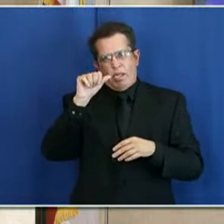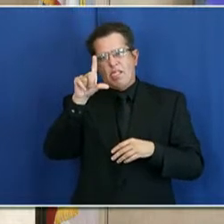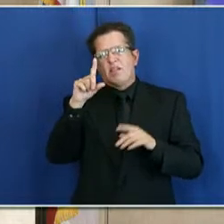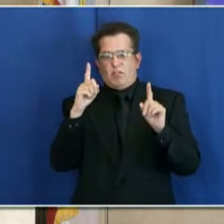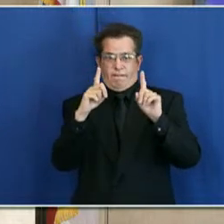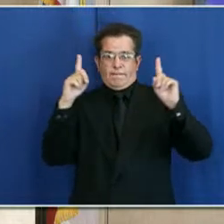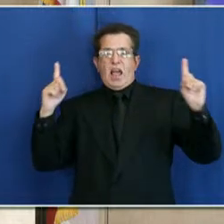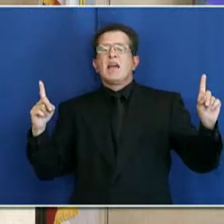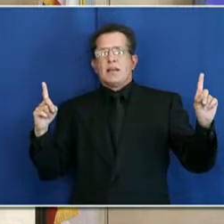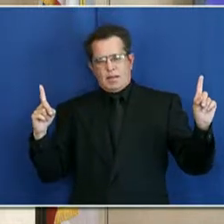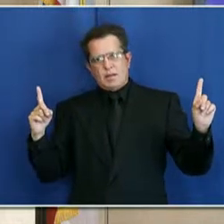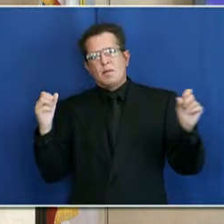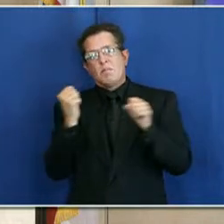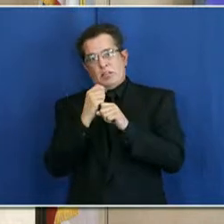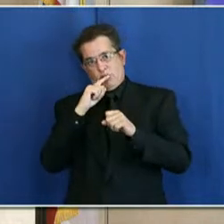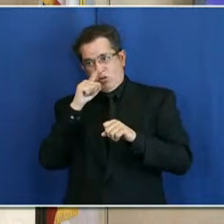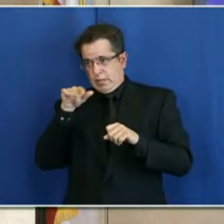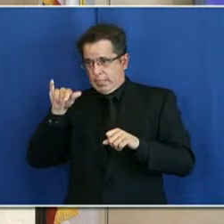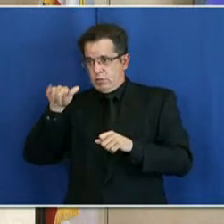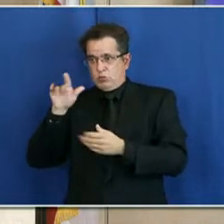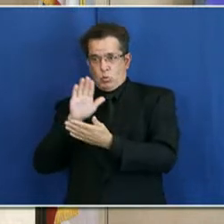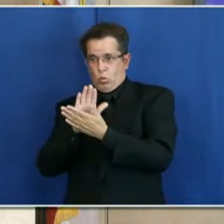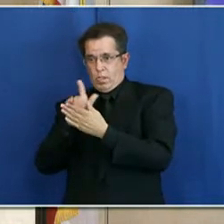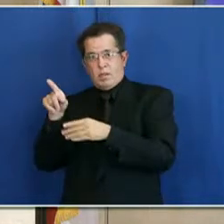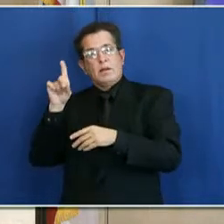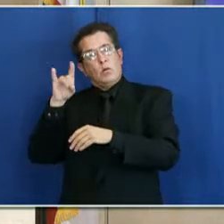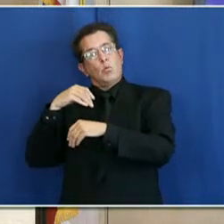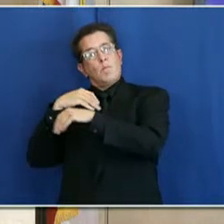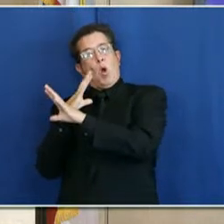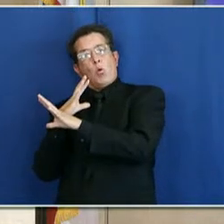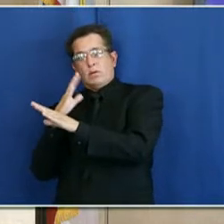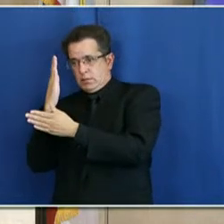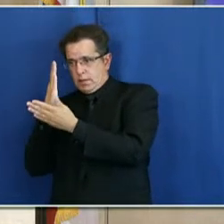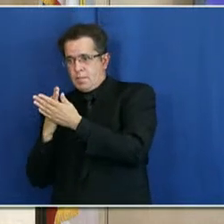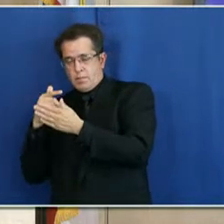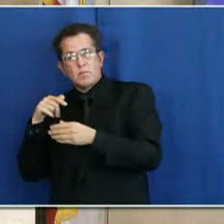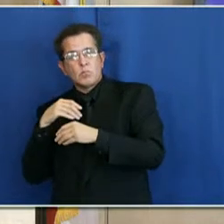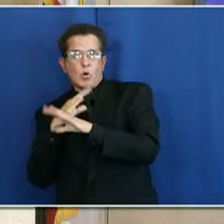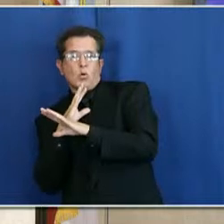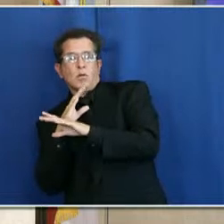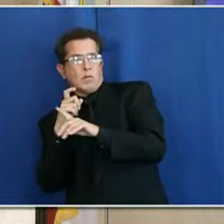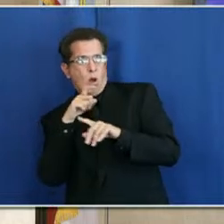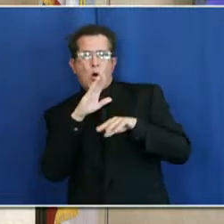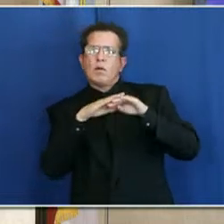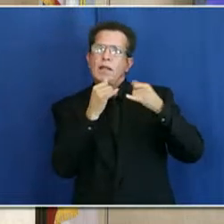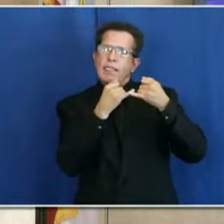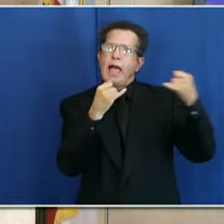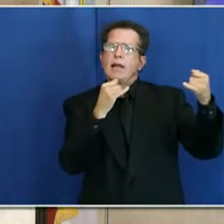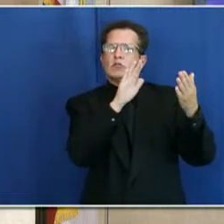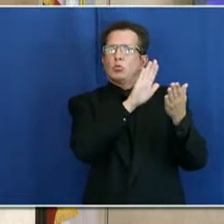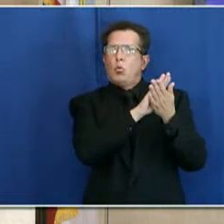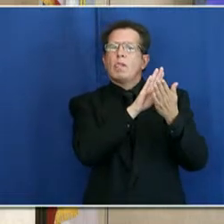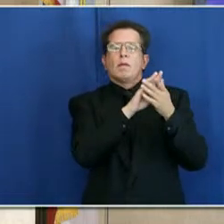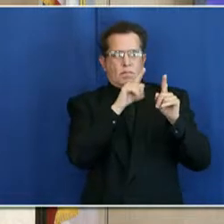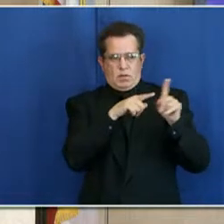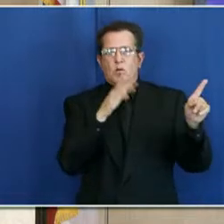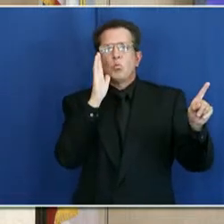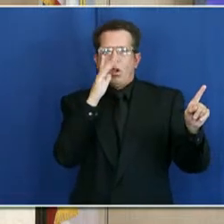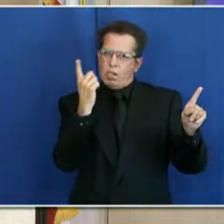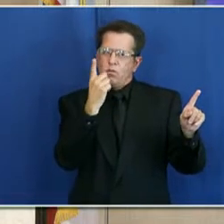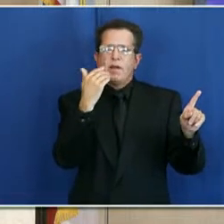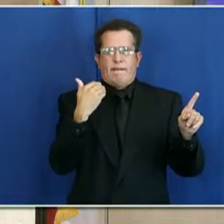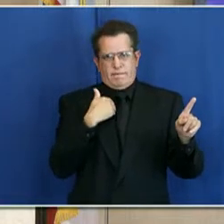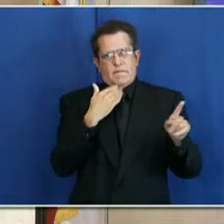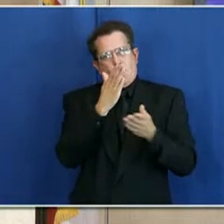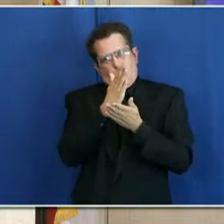kids go back to school, the majority of them remotely, and even as some schools back online, there will still almost certainly be a remote or virtual component